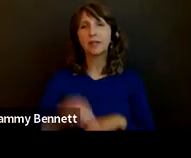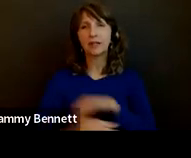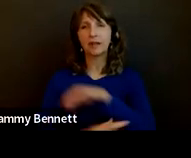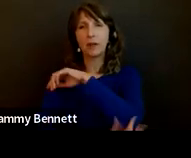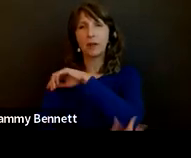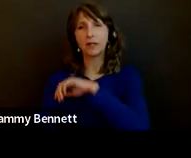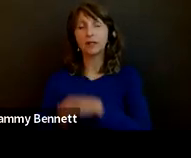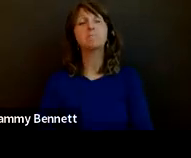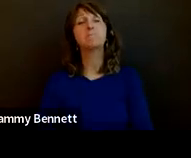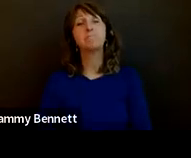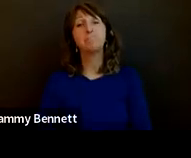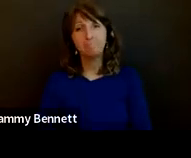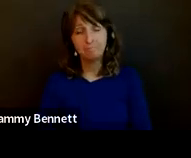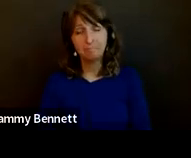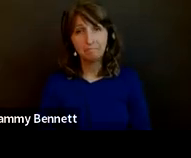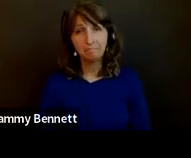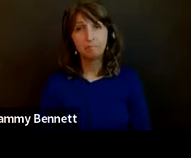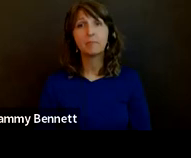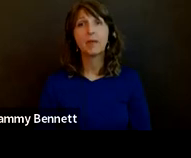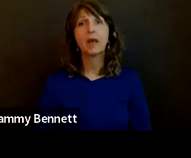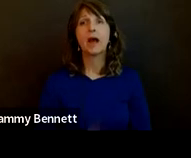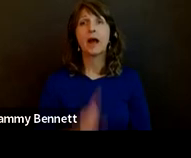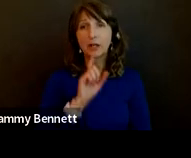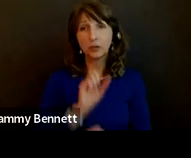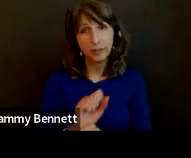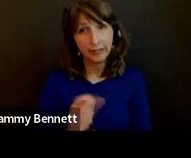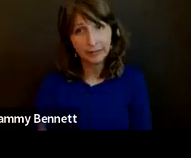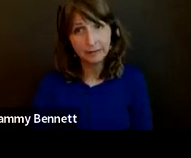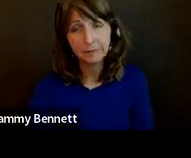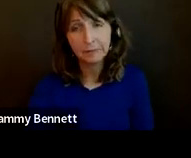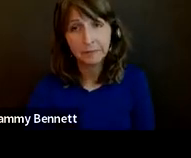can, in addition to um,